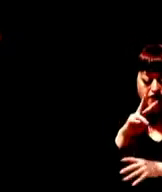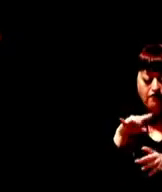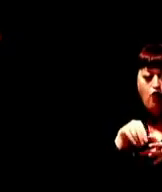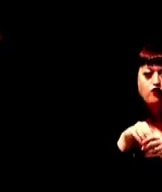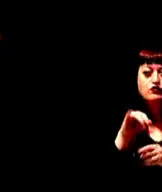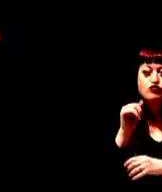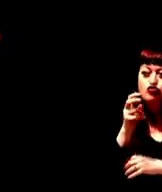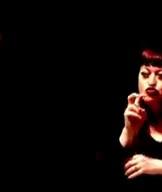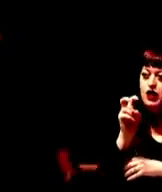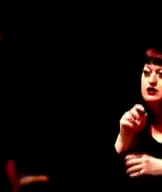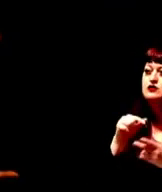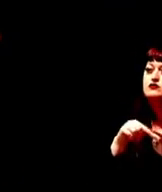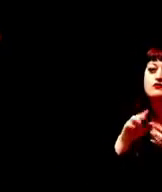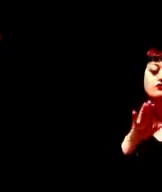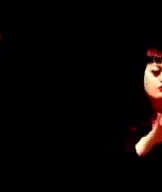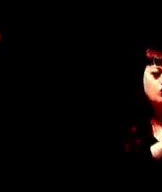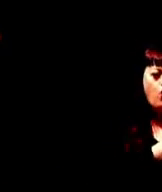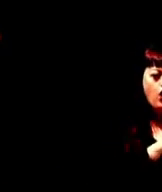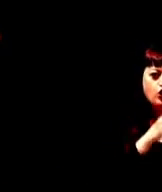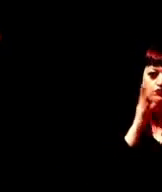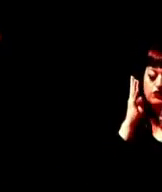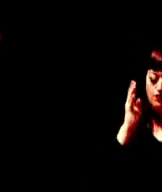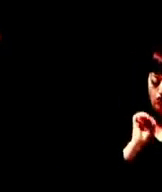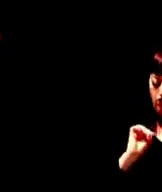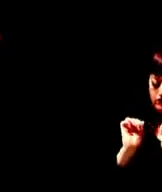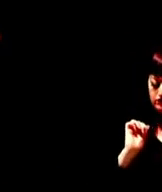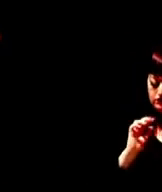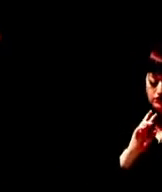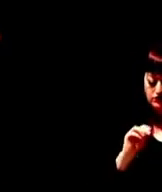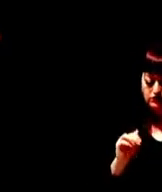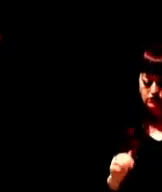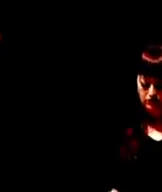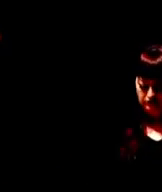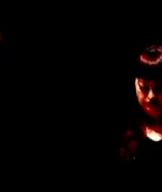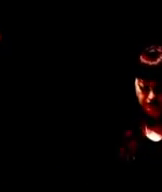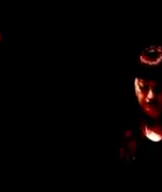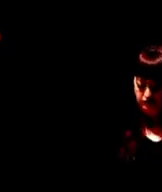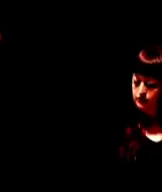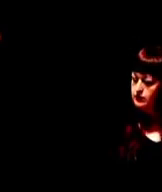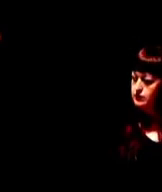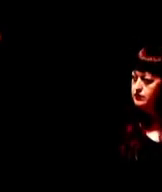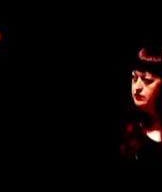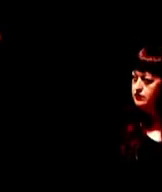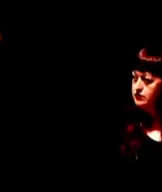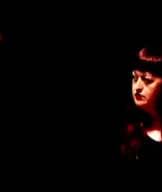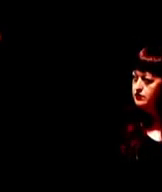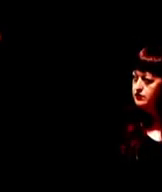theater, improv, and National Honor Society, and will be